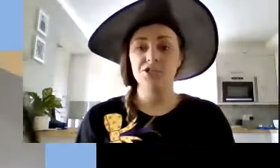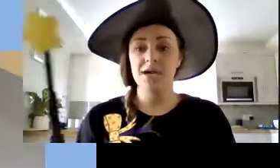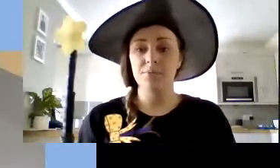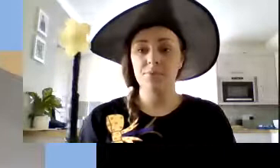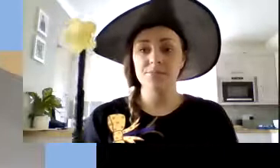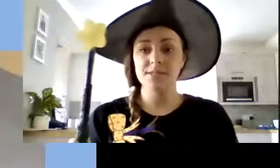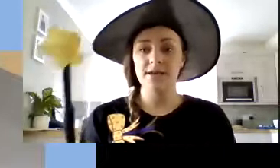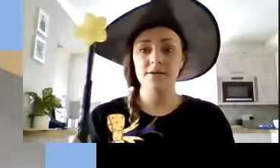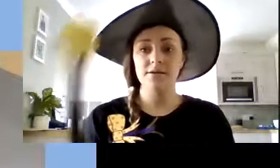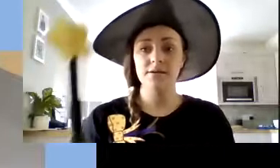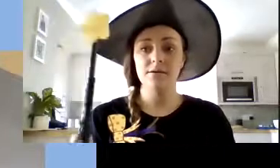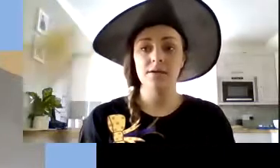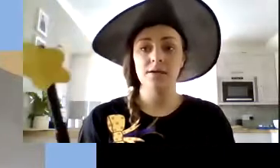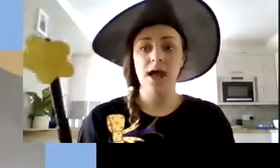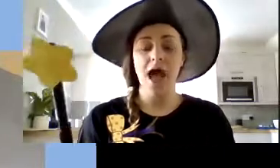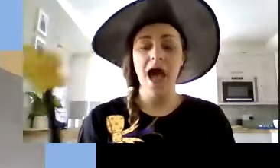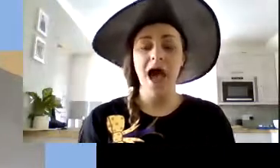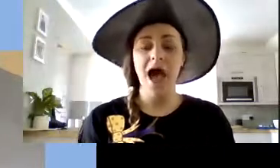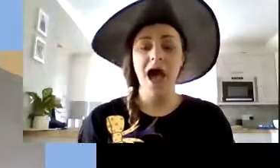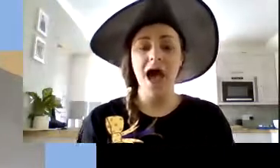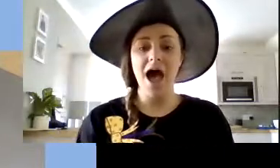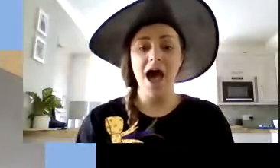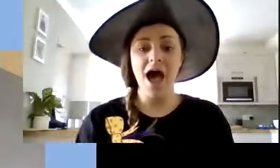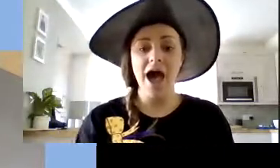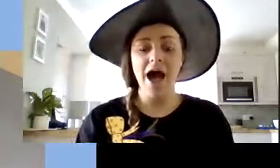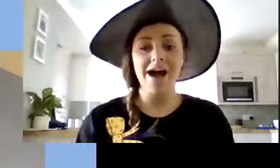The witch tapped the broomstick